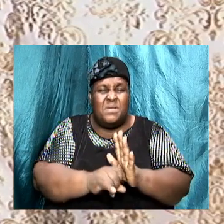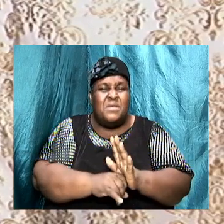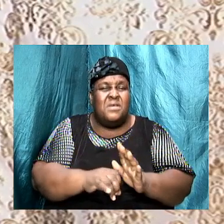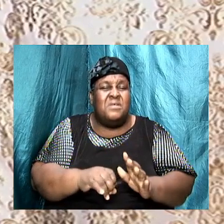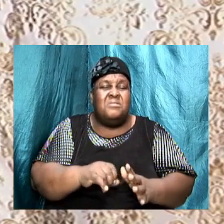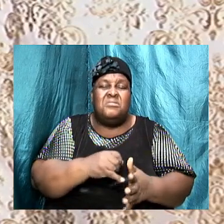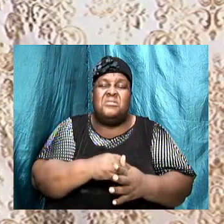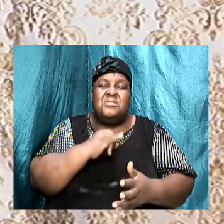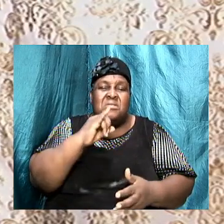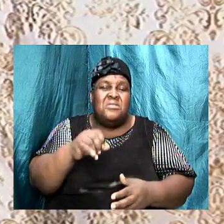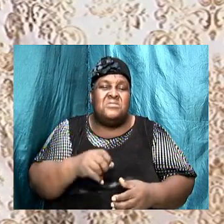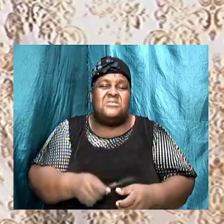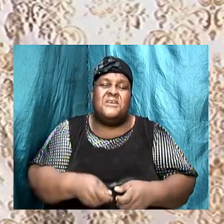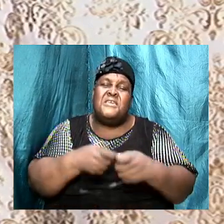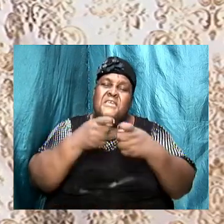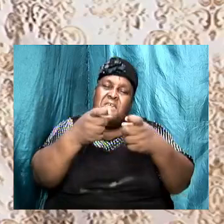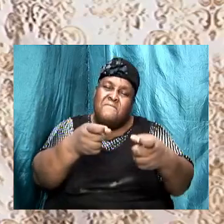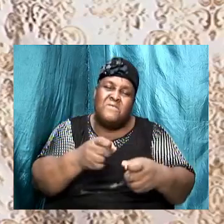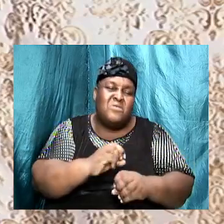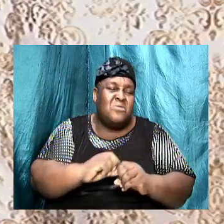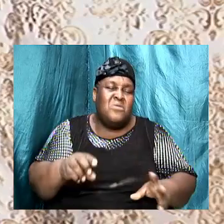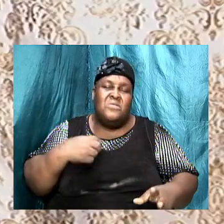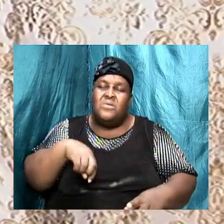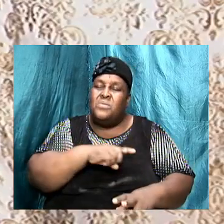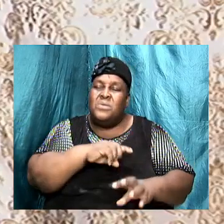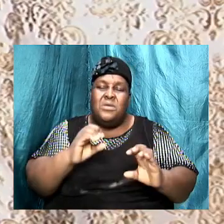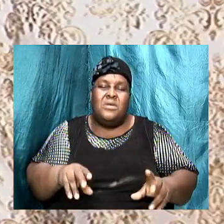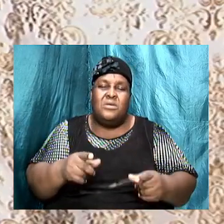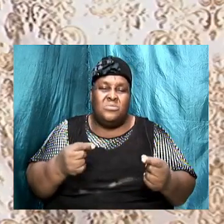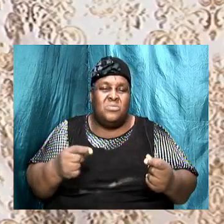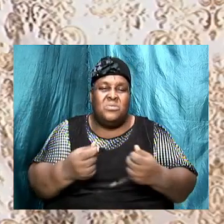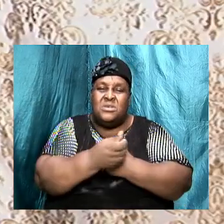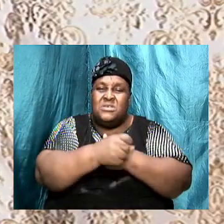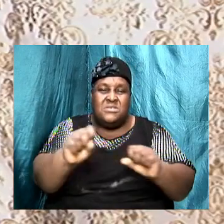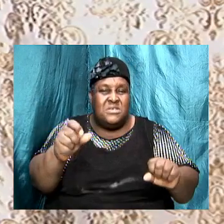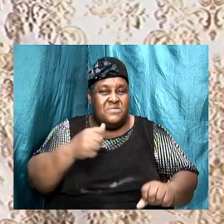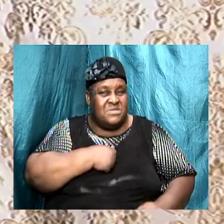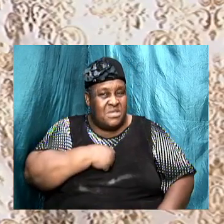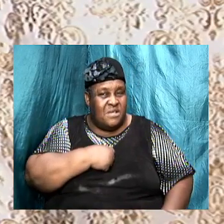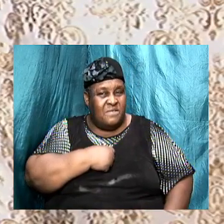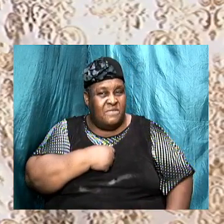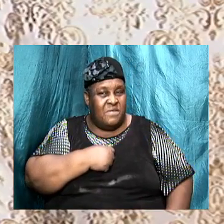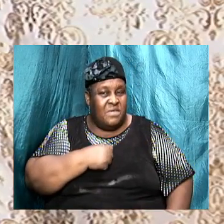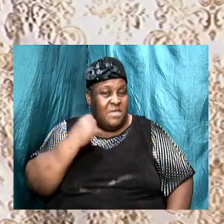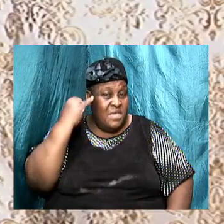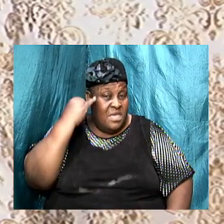is nothing that we can do to save ourselves. If we could do that,